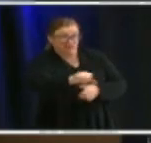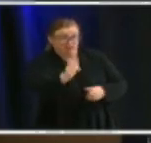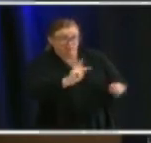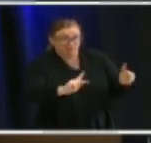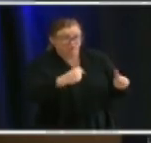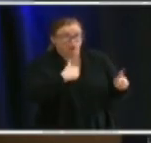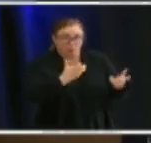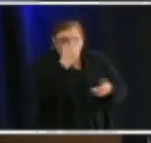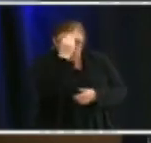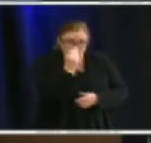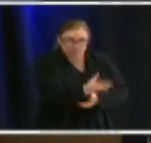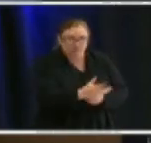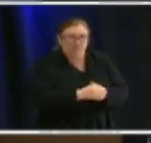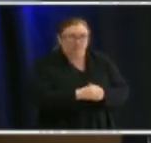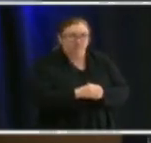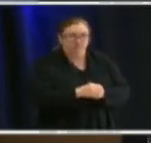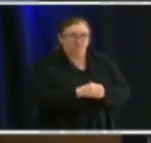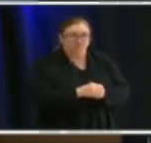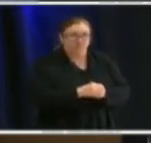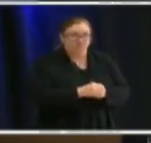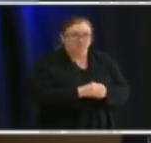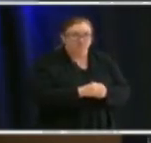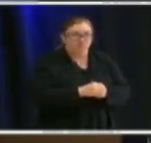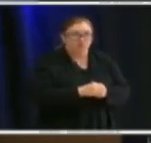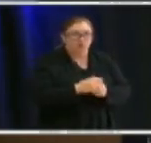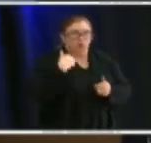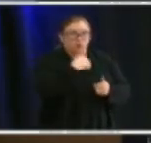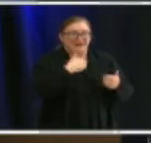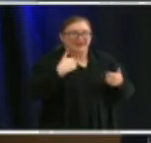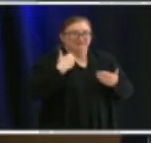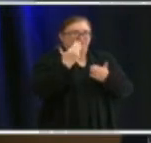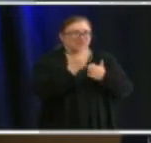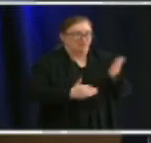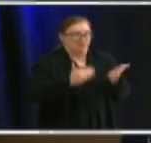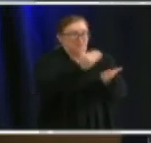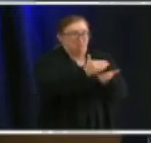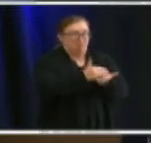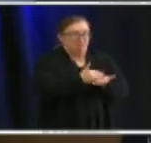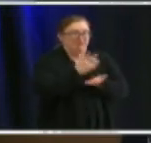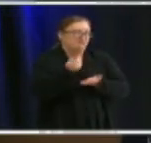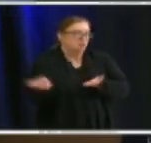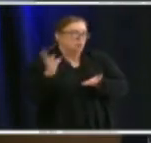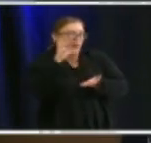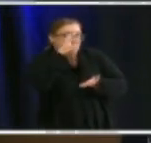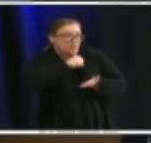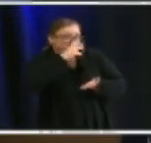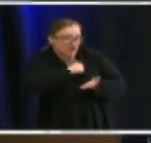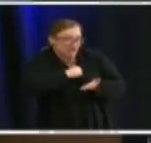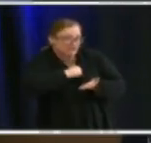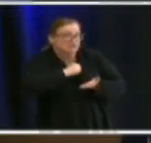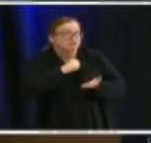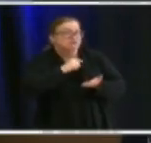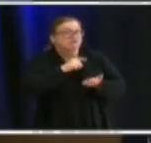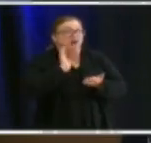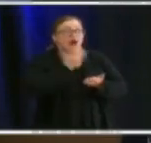appreciate some of the assumptions that are built into this budget. Our budget is comprised primarily of